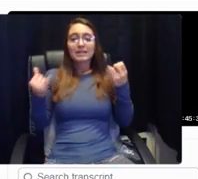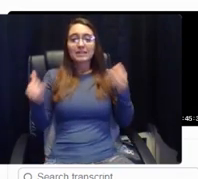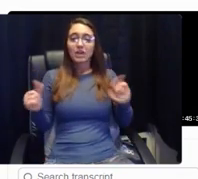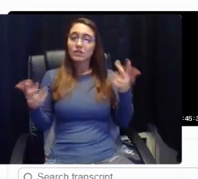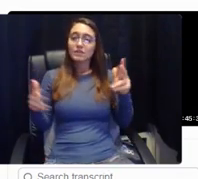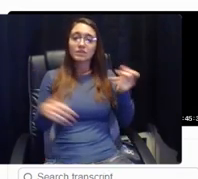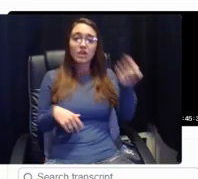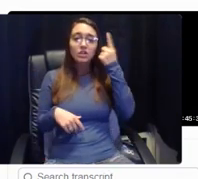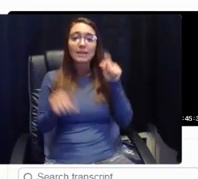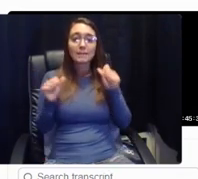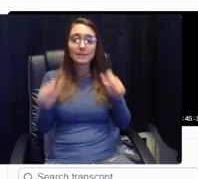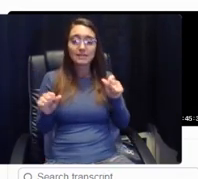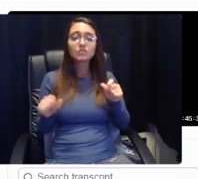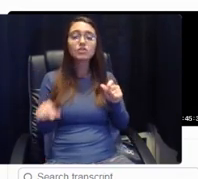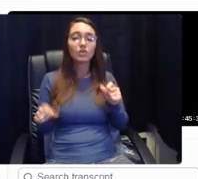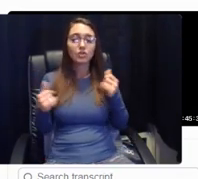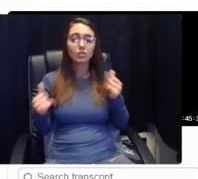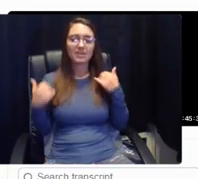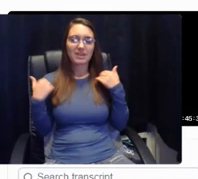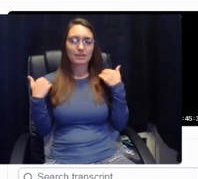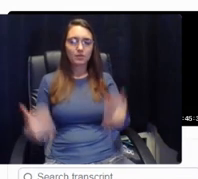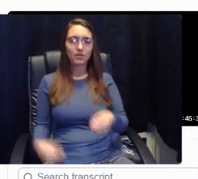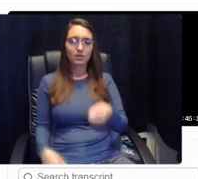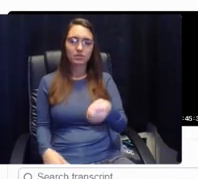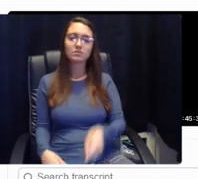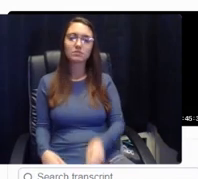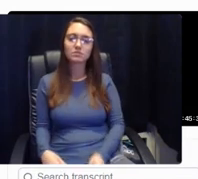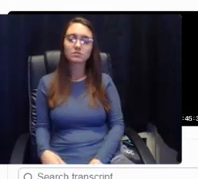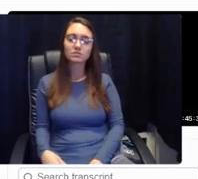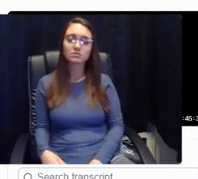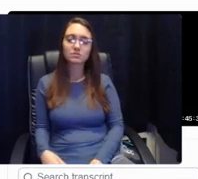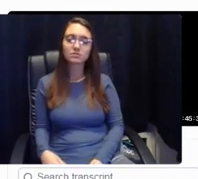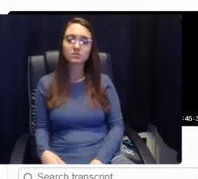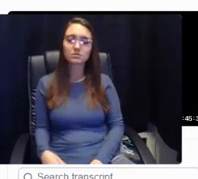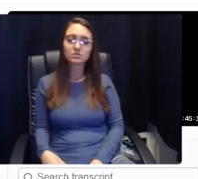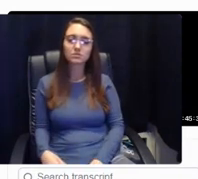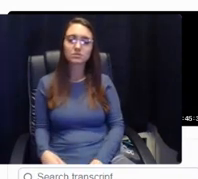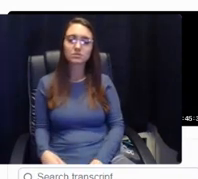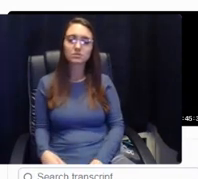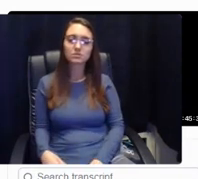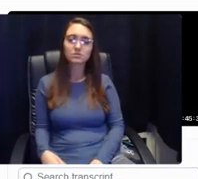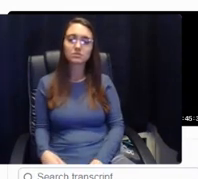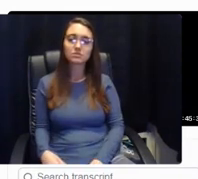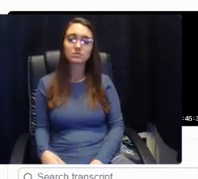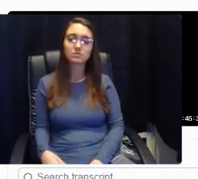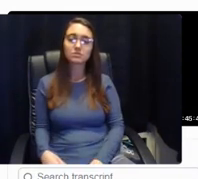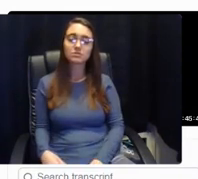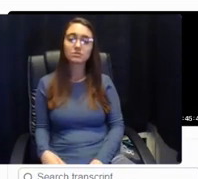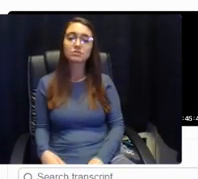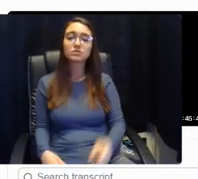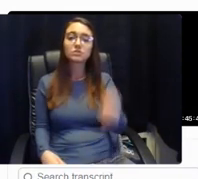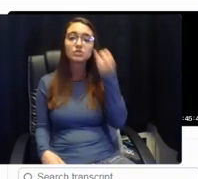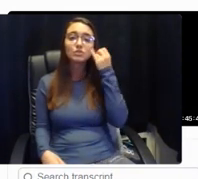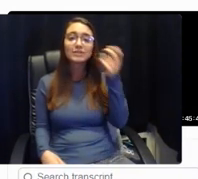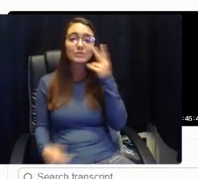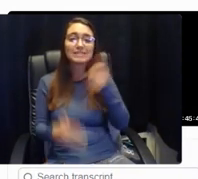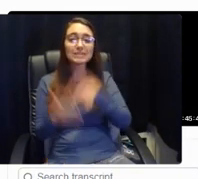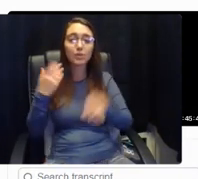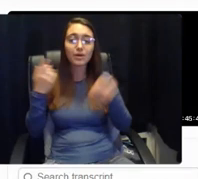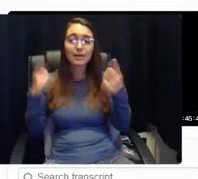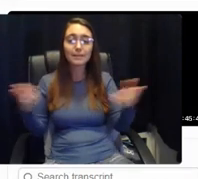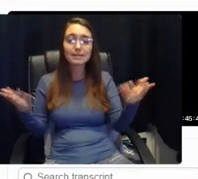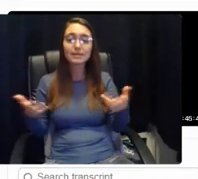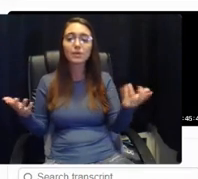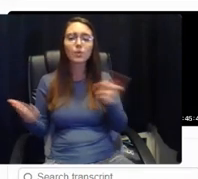potential, and now we go into here. So now you will see what happening here is where is